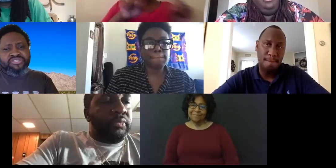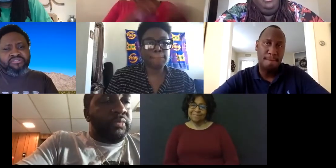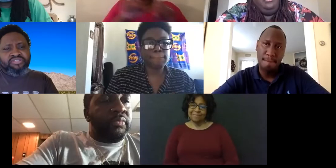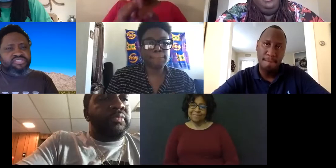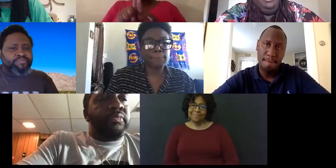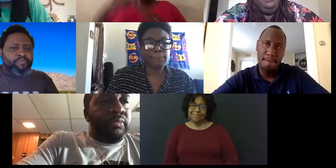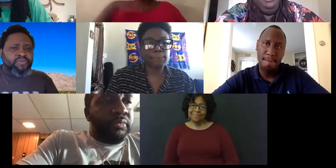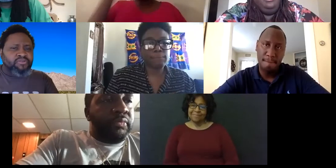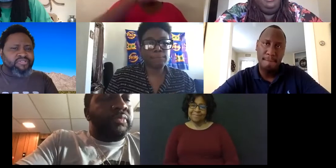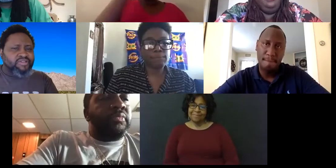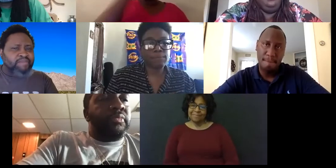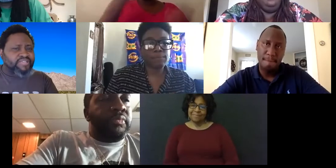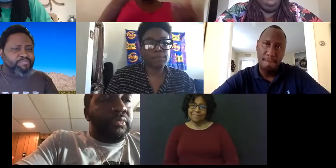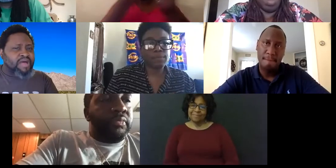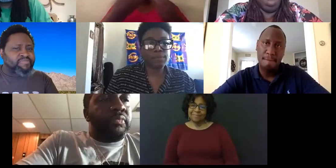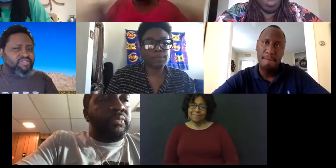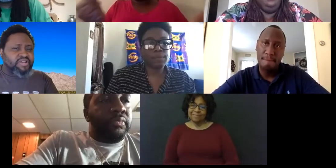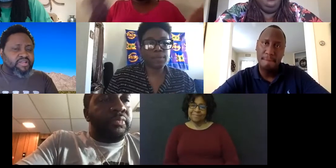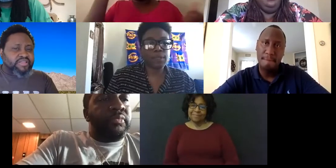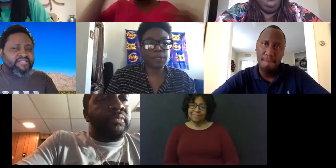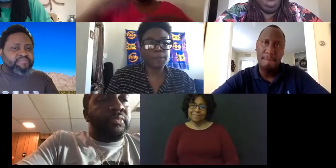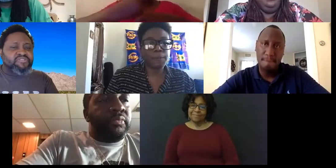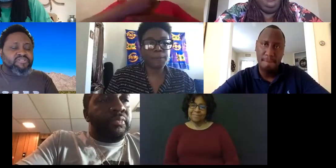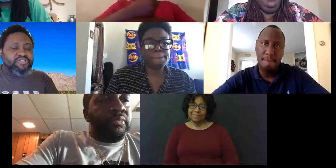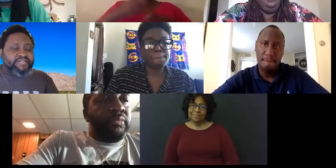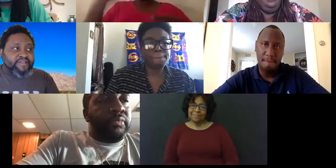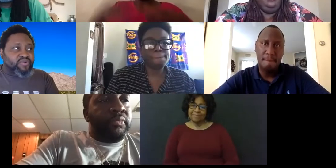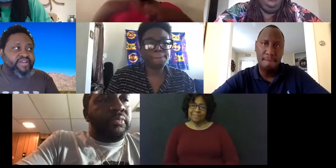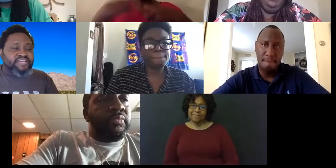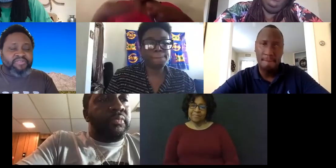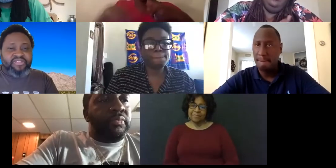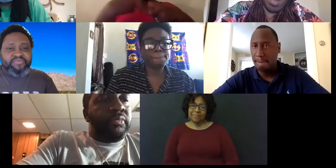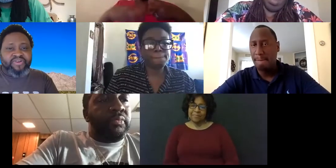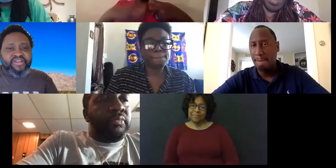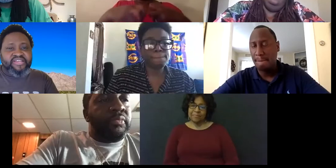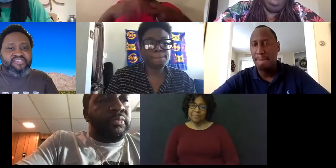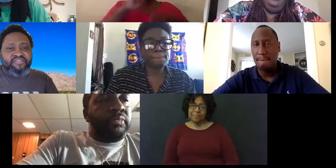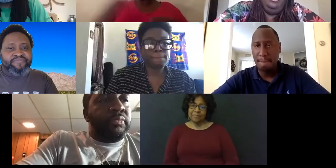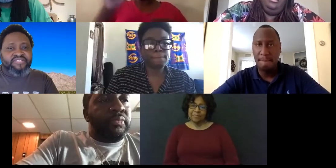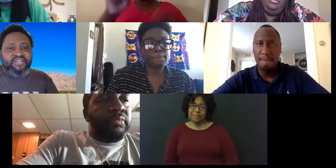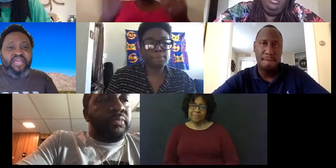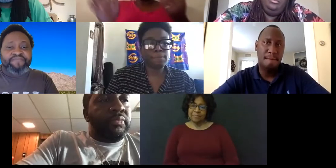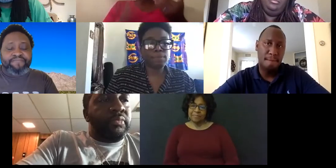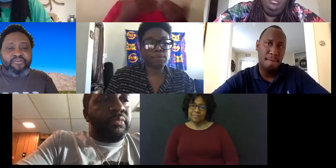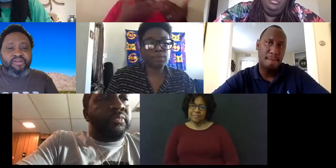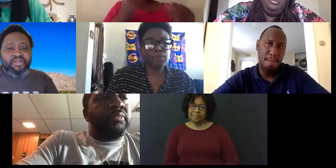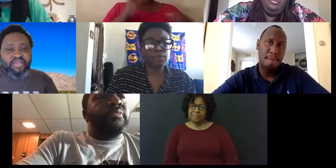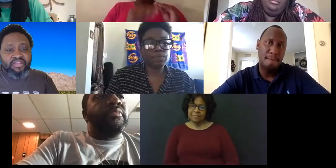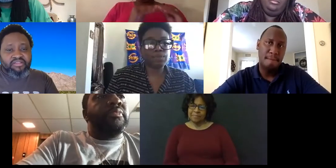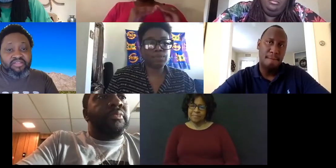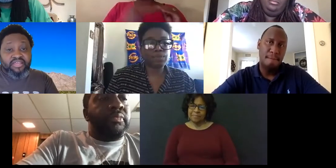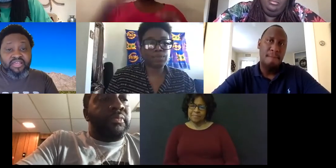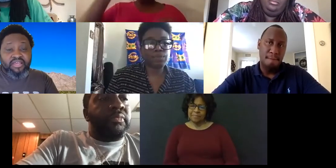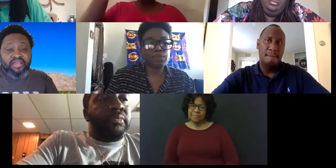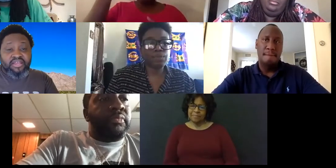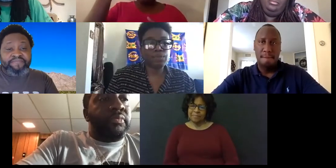solutions to simple, you know, to complex problems that seem to, in the grand scheme of things, be very easy to fix if, and